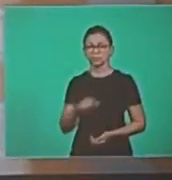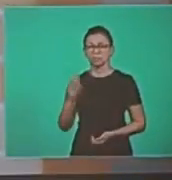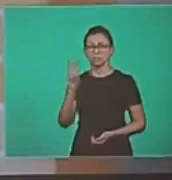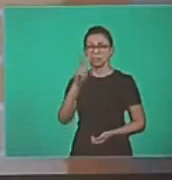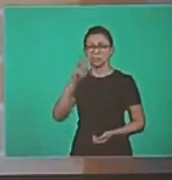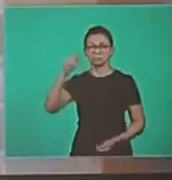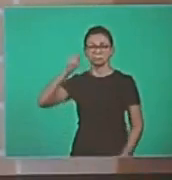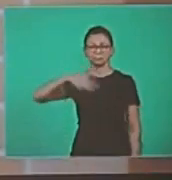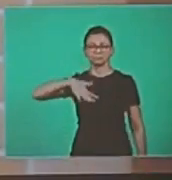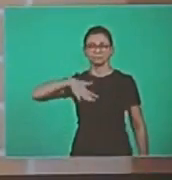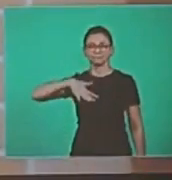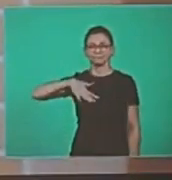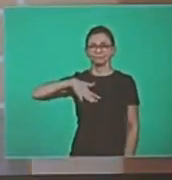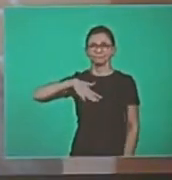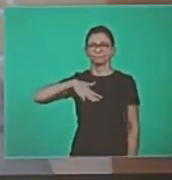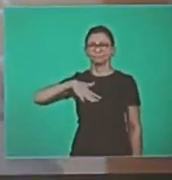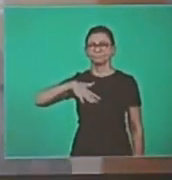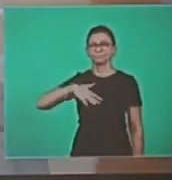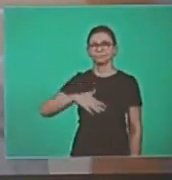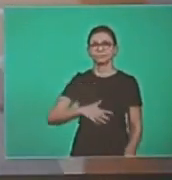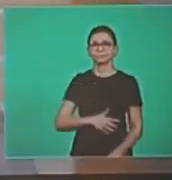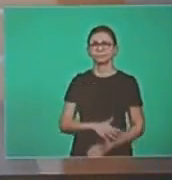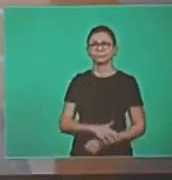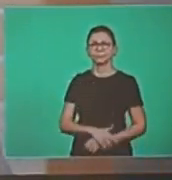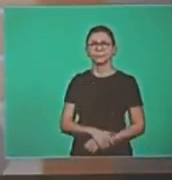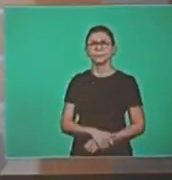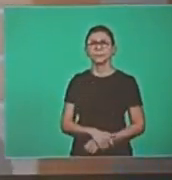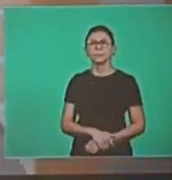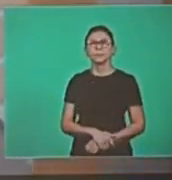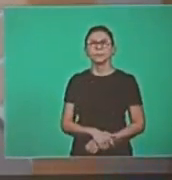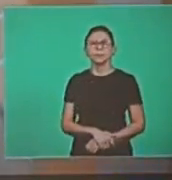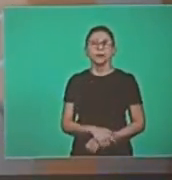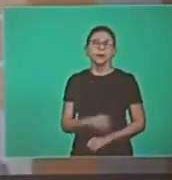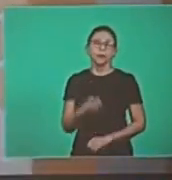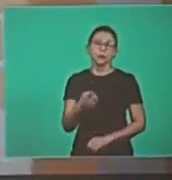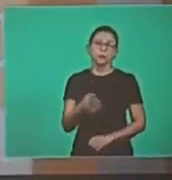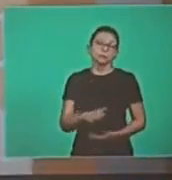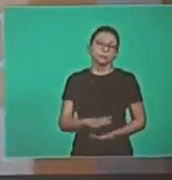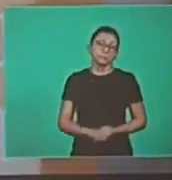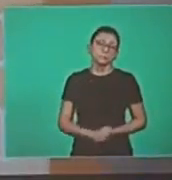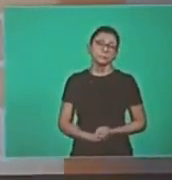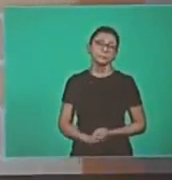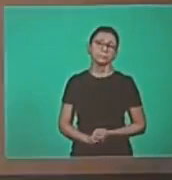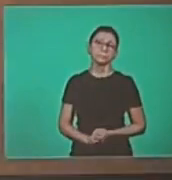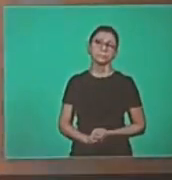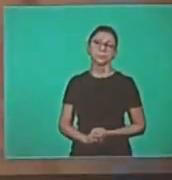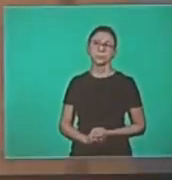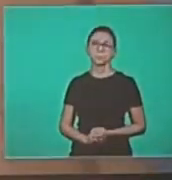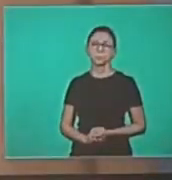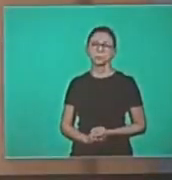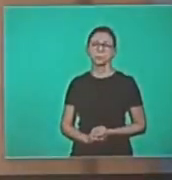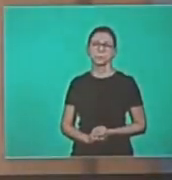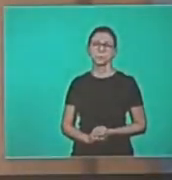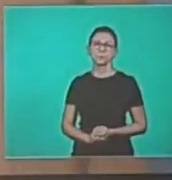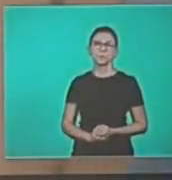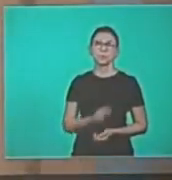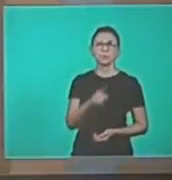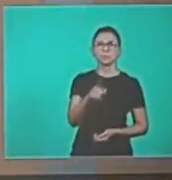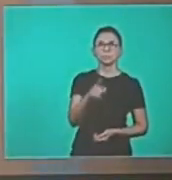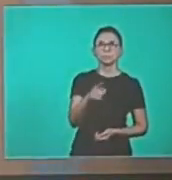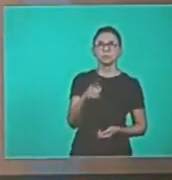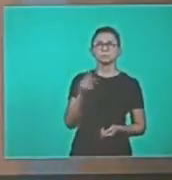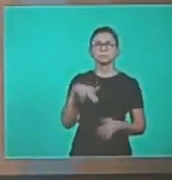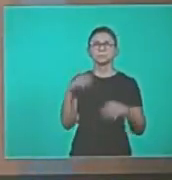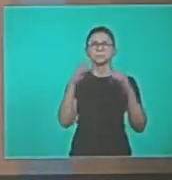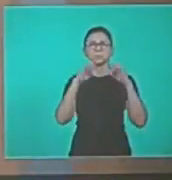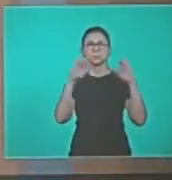without value in ourselves. So the moment now, our moment, is the moment for the one